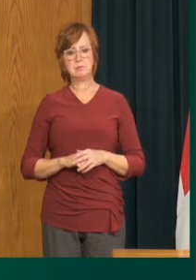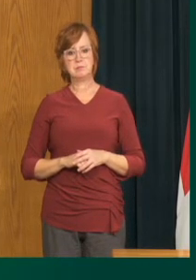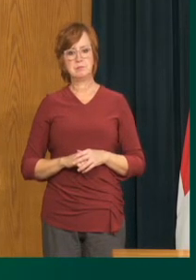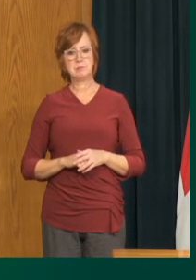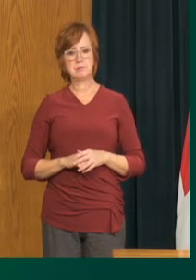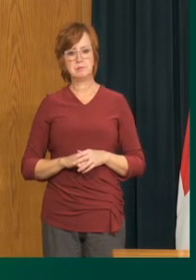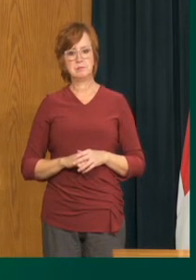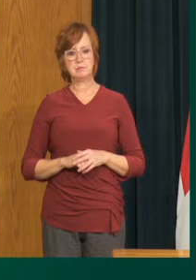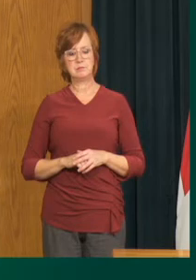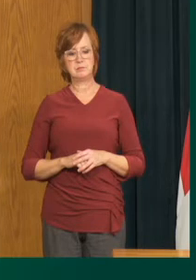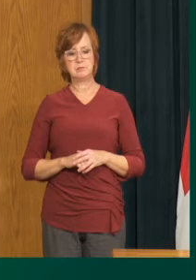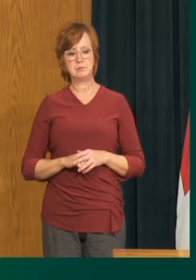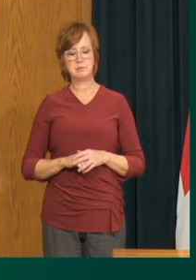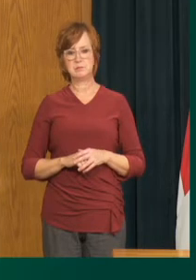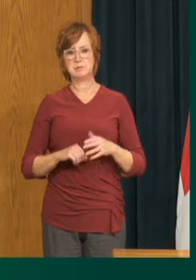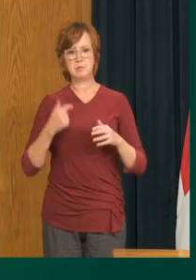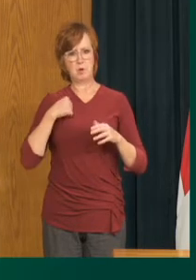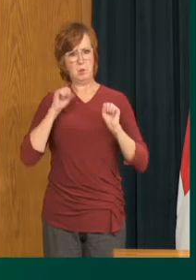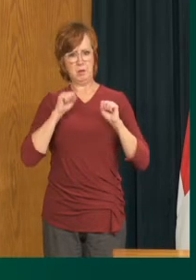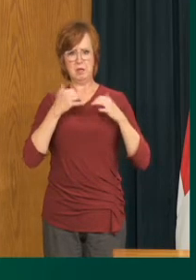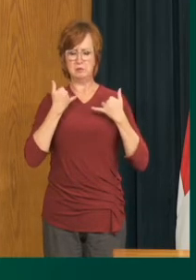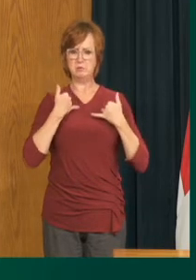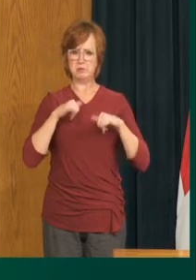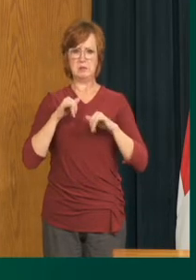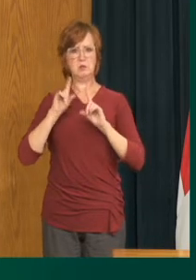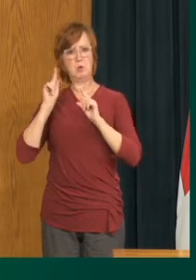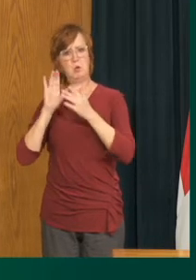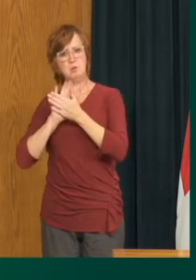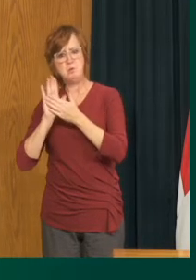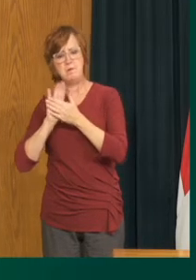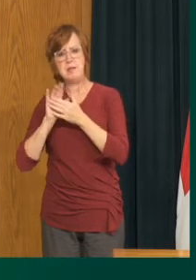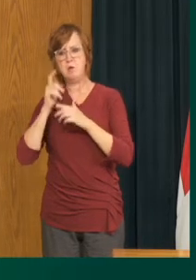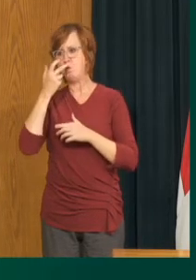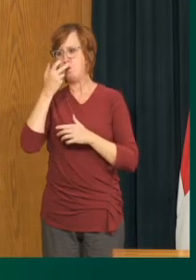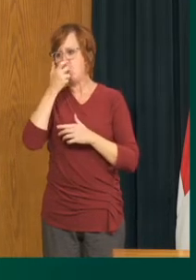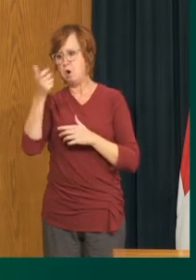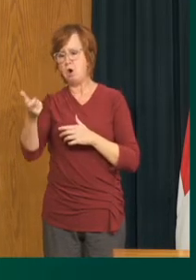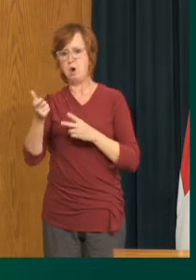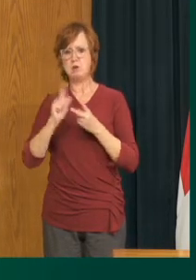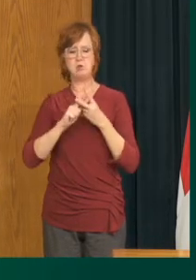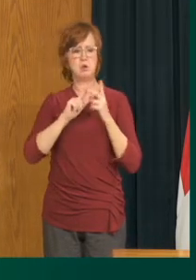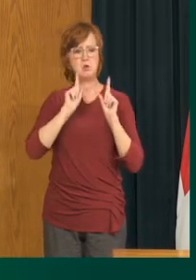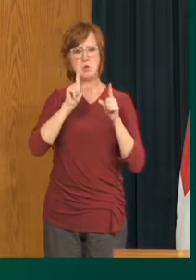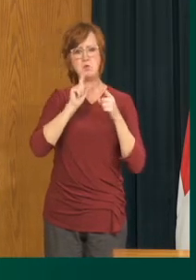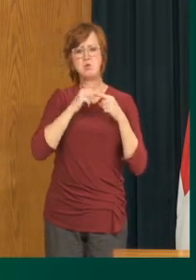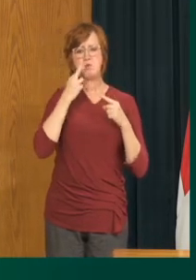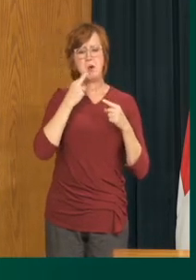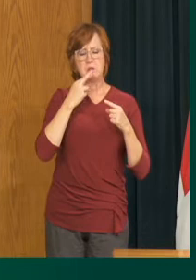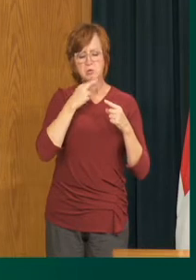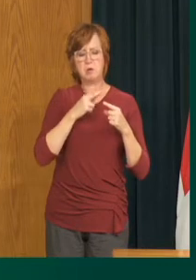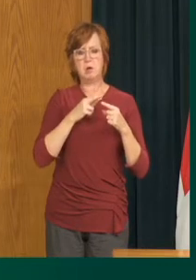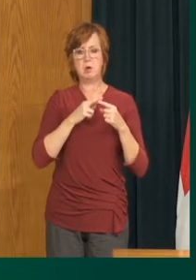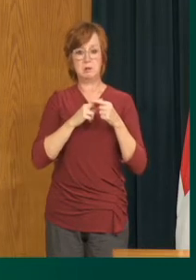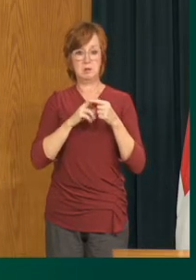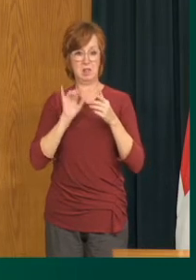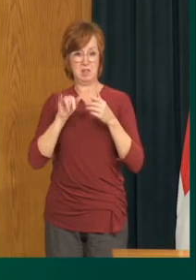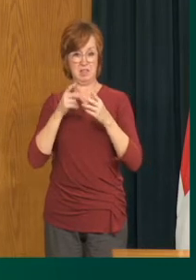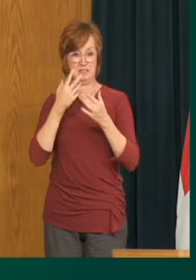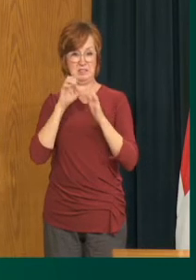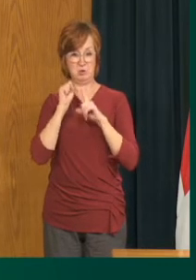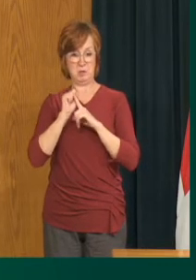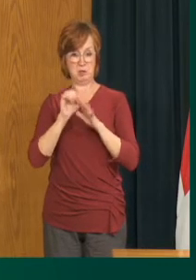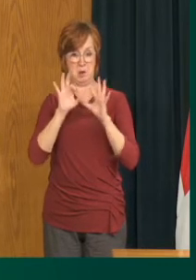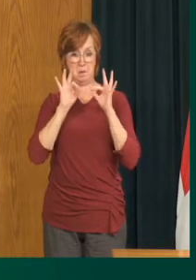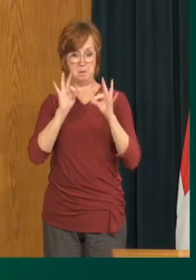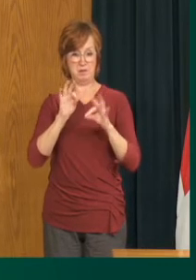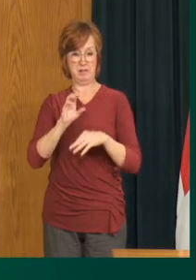we've always enjoyed: watch a movie, go to a restaurant, and not that there's zero risk in those settings, but the risk has been very low. So I think